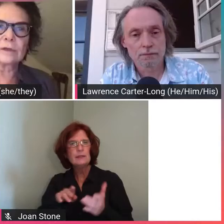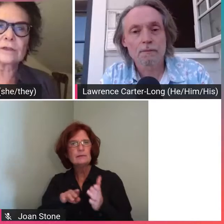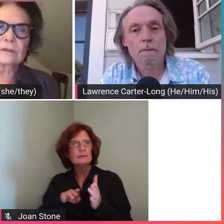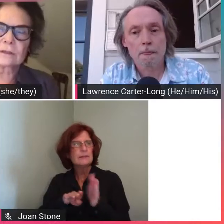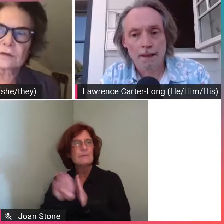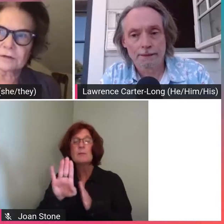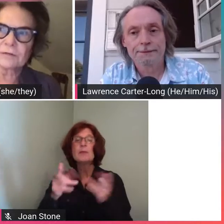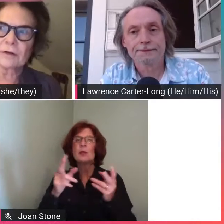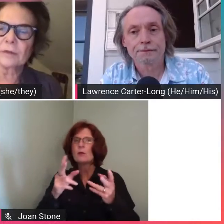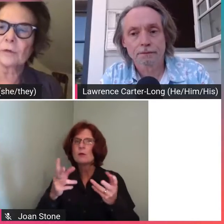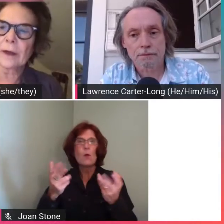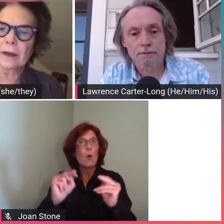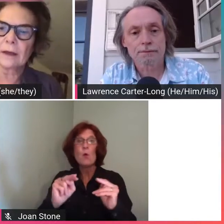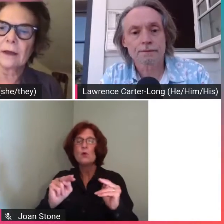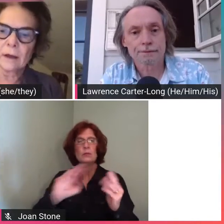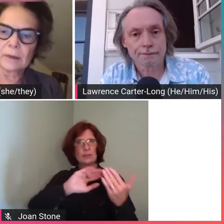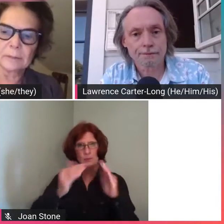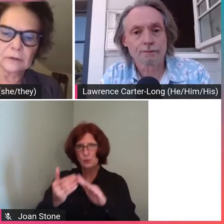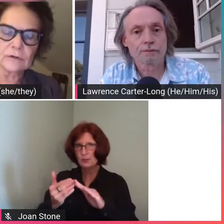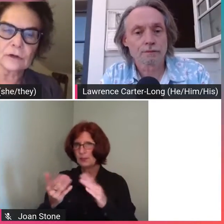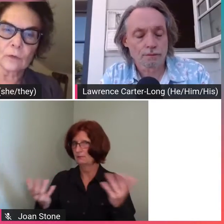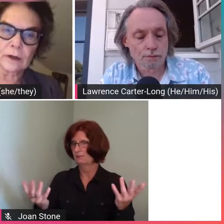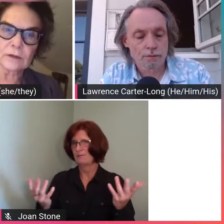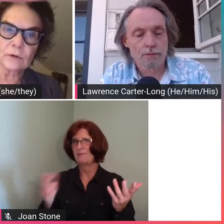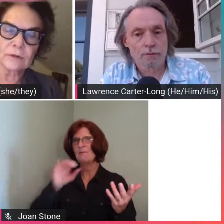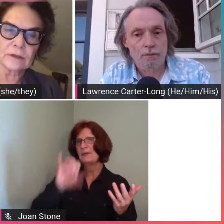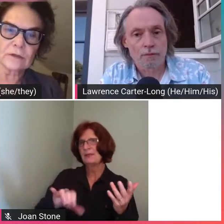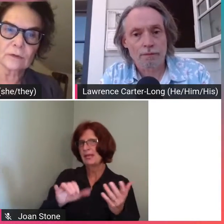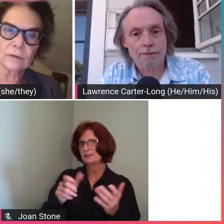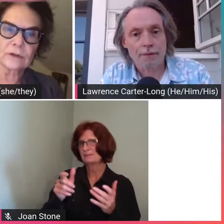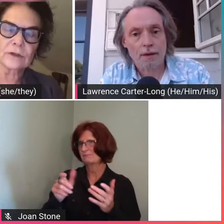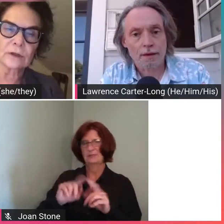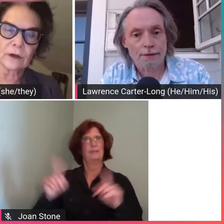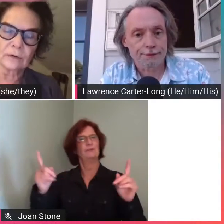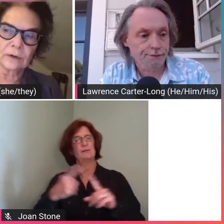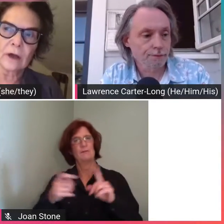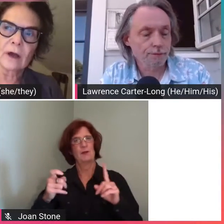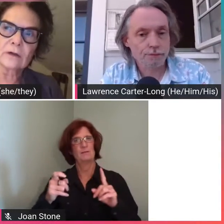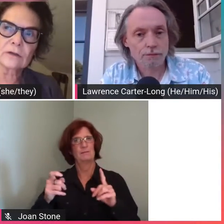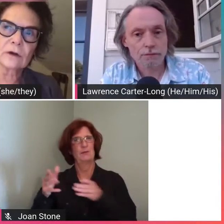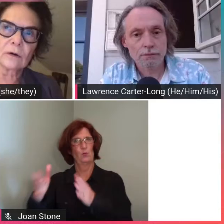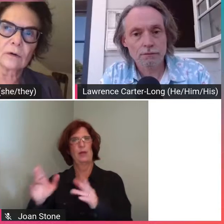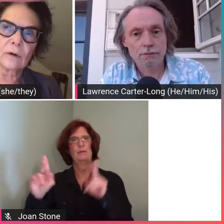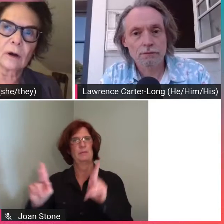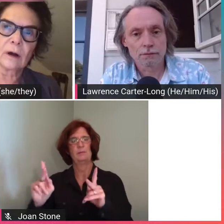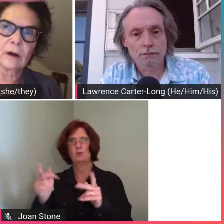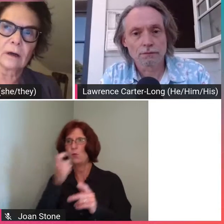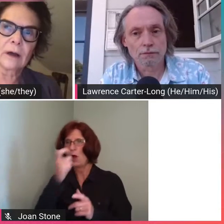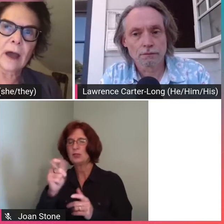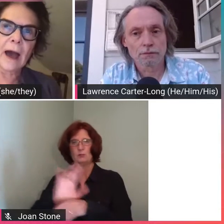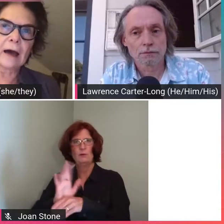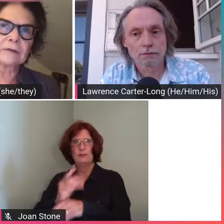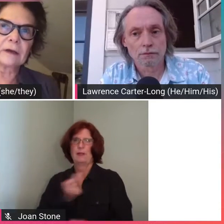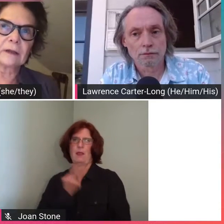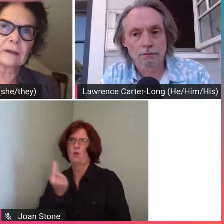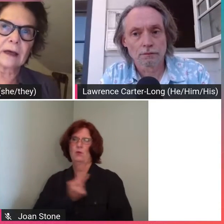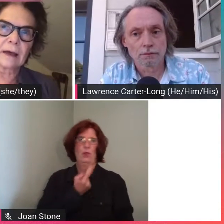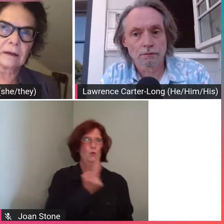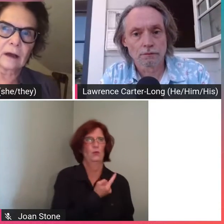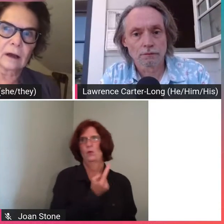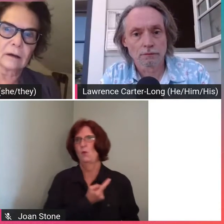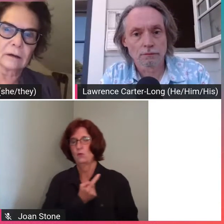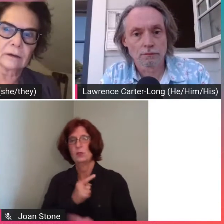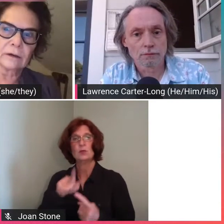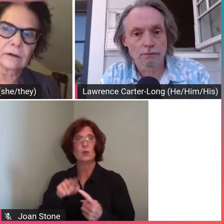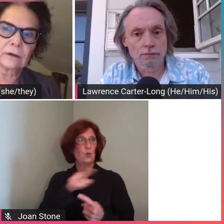community, which is different from the way people usually watch movies, which is alone. So having